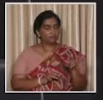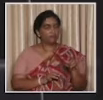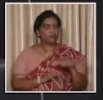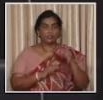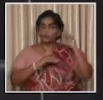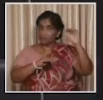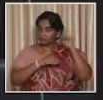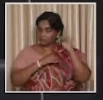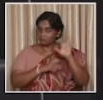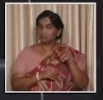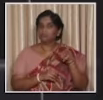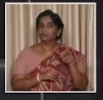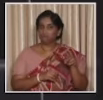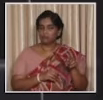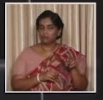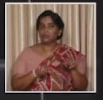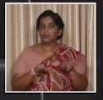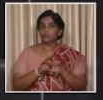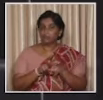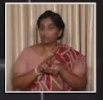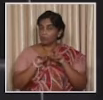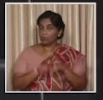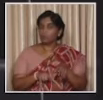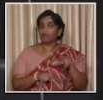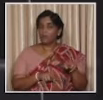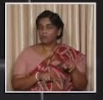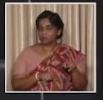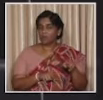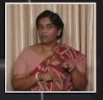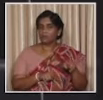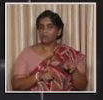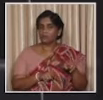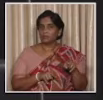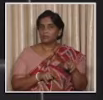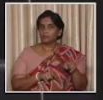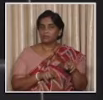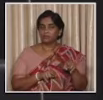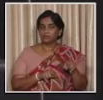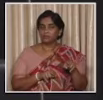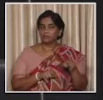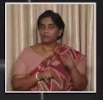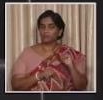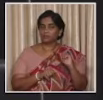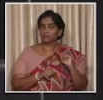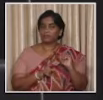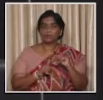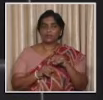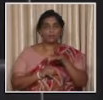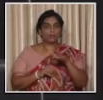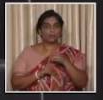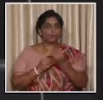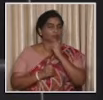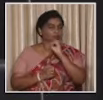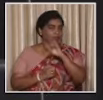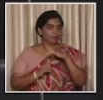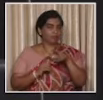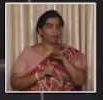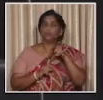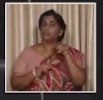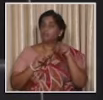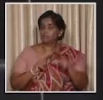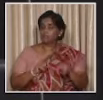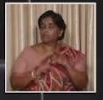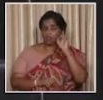to some of these treatment plants. Please look into this, because I, in fact, checked with the DGM supplies in the morning. He gave me some explanation.